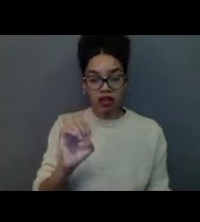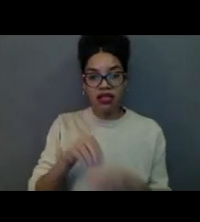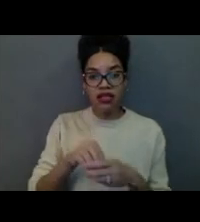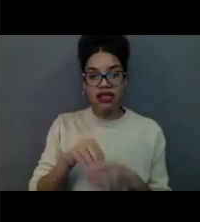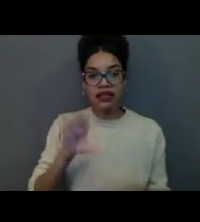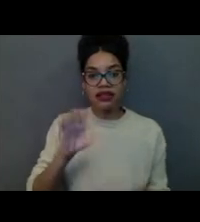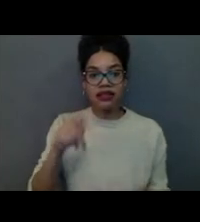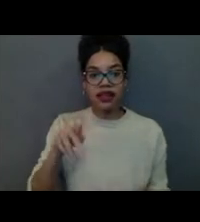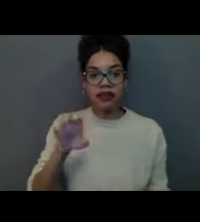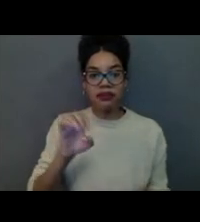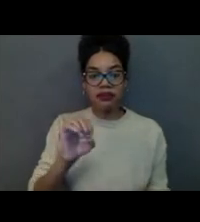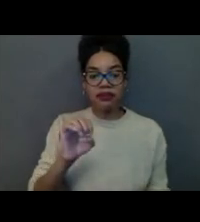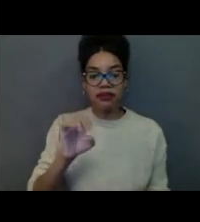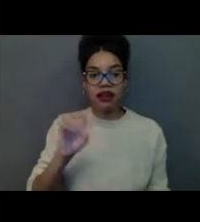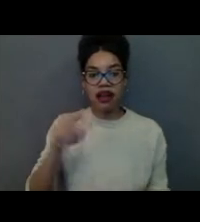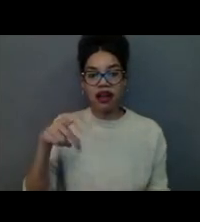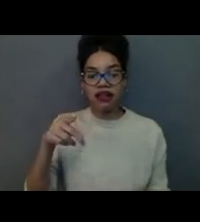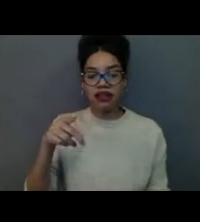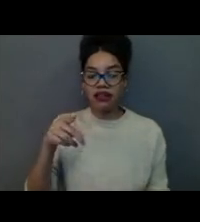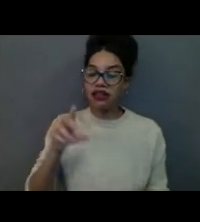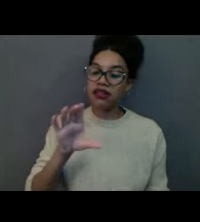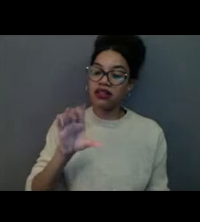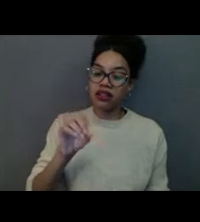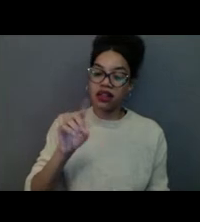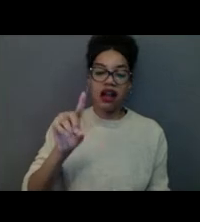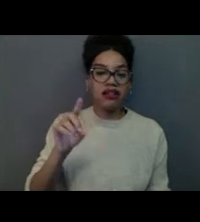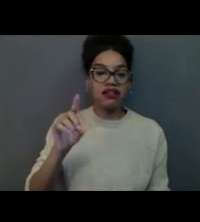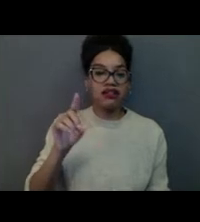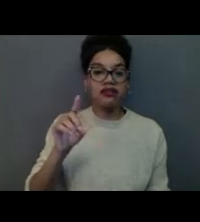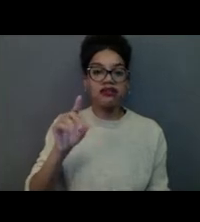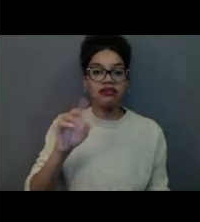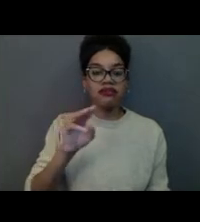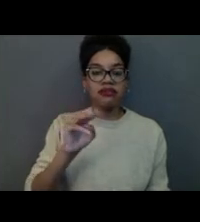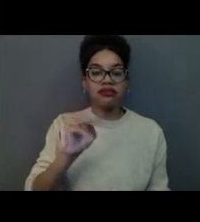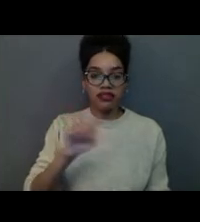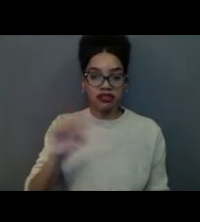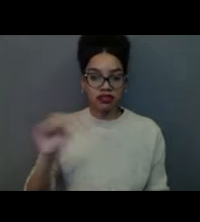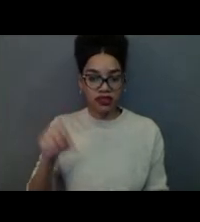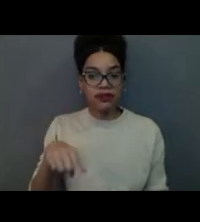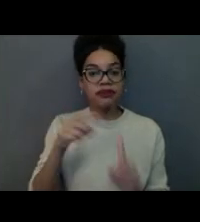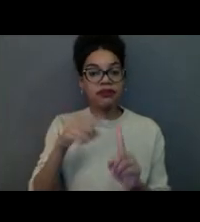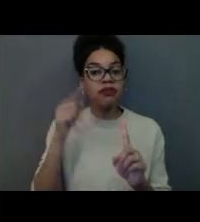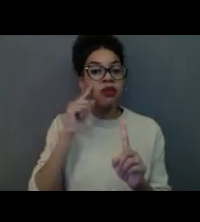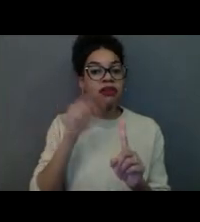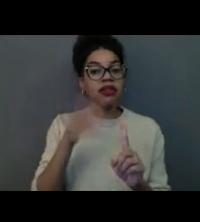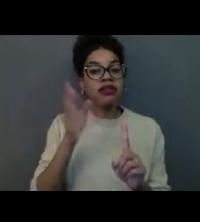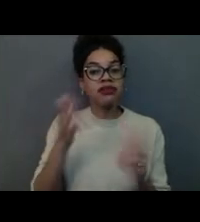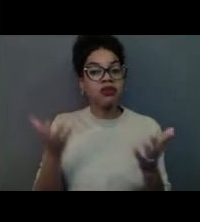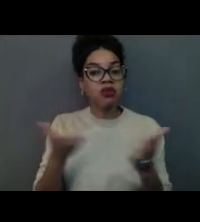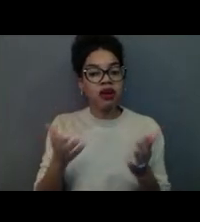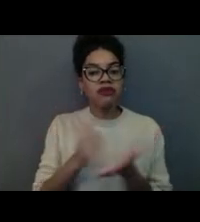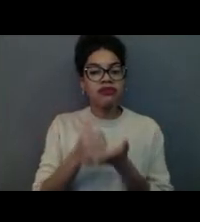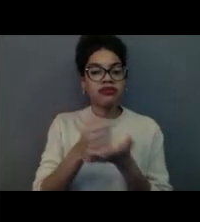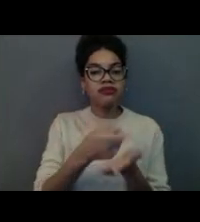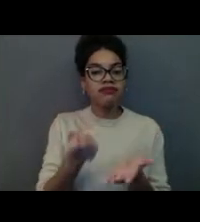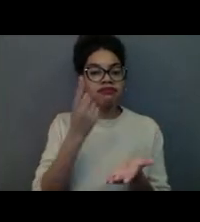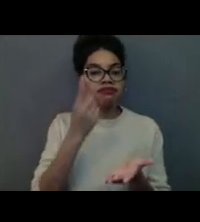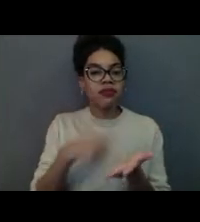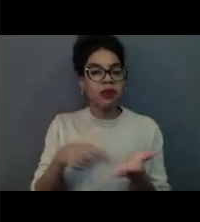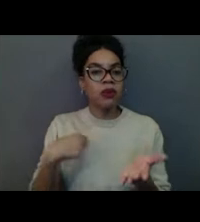is designed to help you get to know NOAA and some of our incredible experts. All of our speakers work for some part of